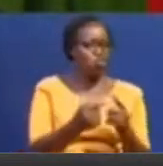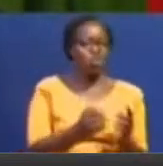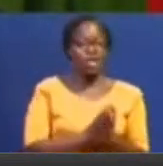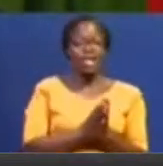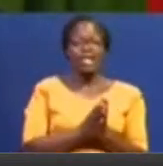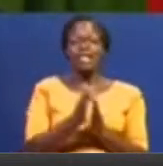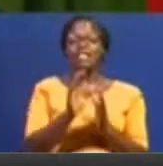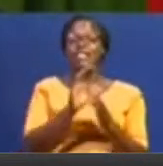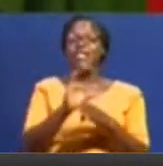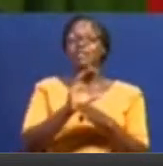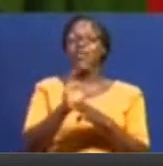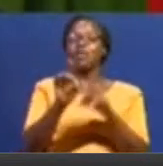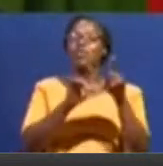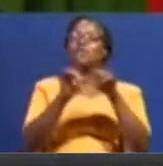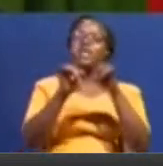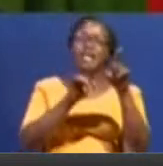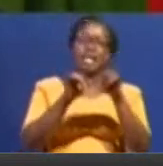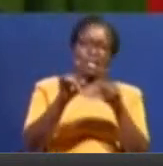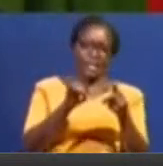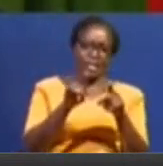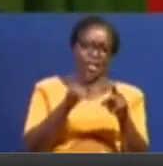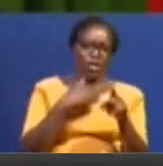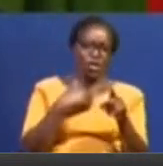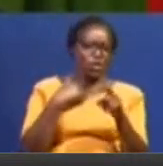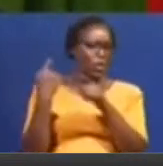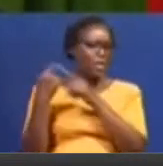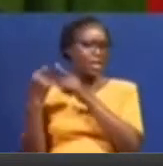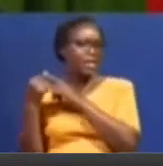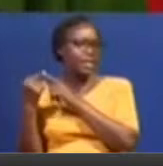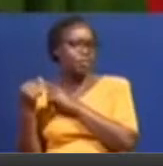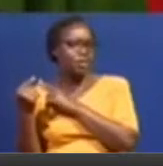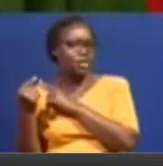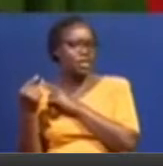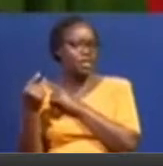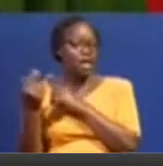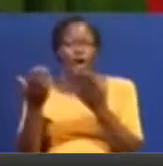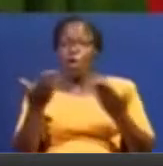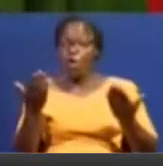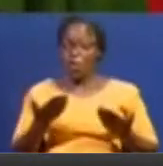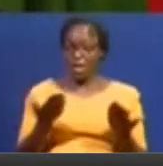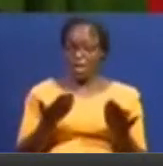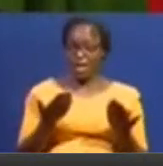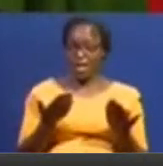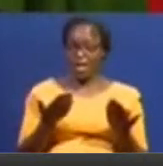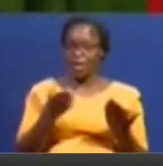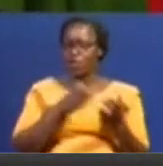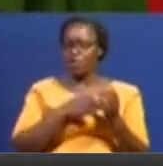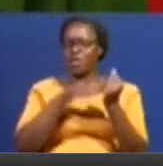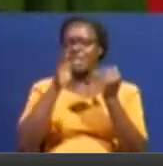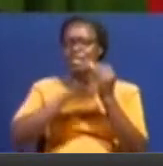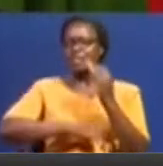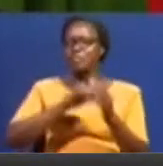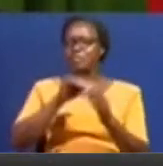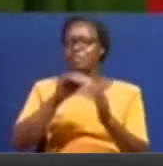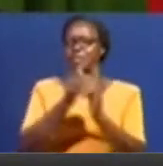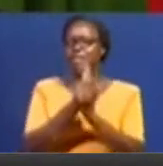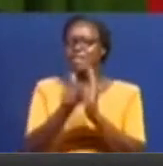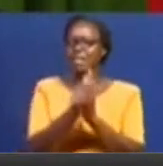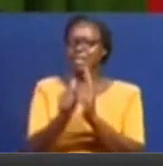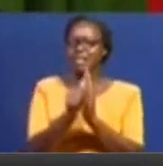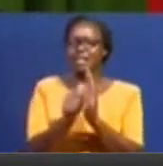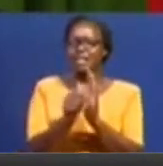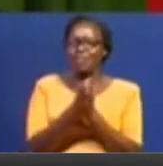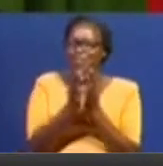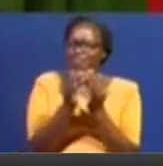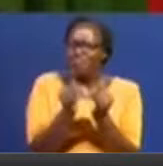your career journey, have you had an experience whereby your leadership skills have been put